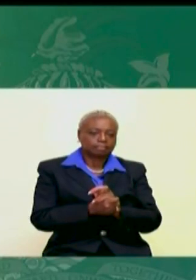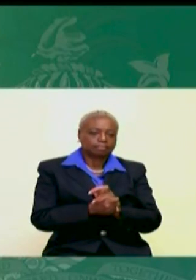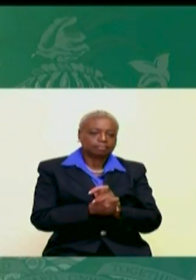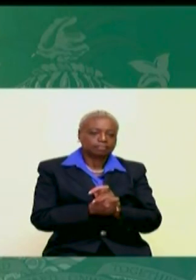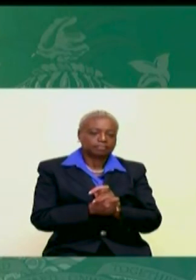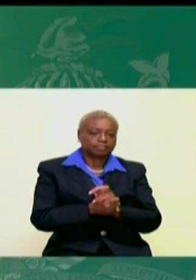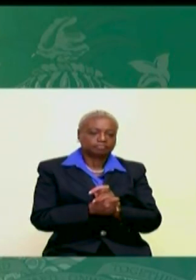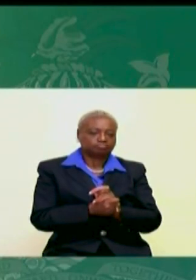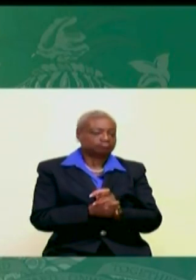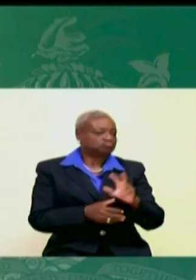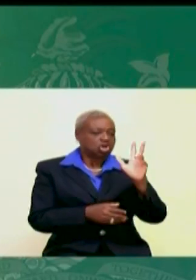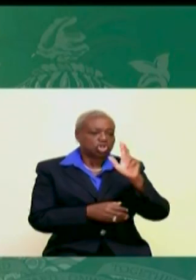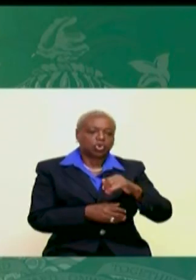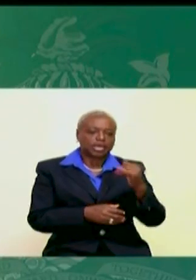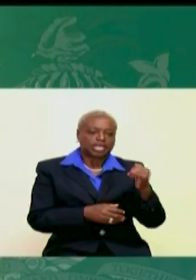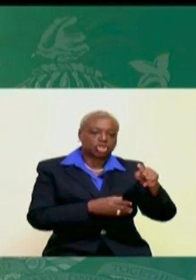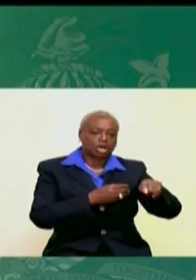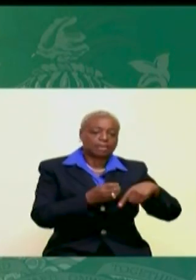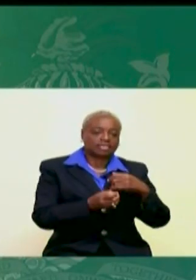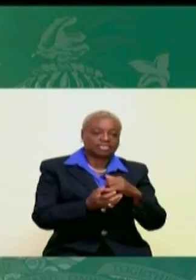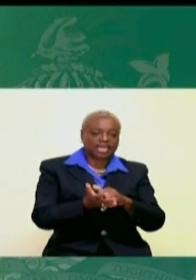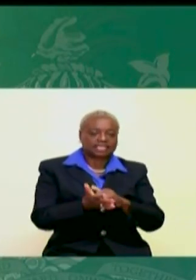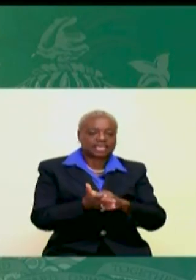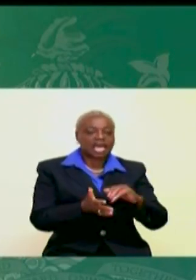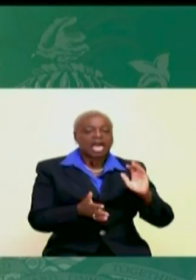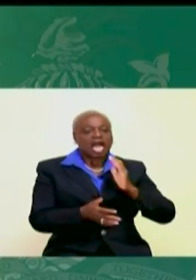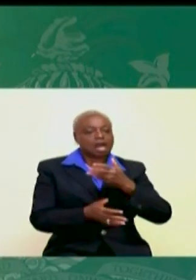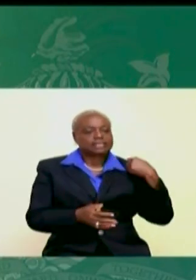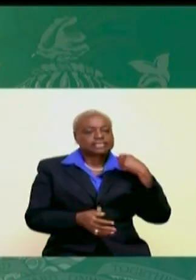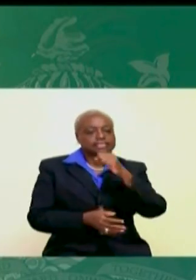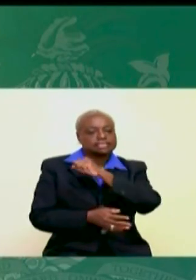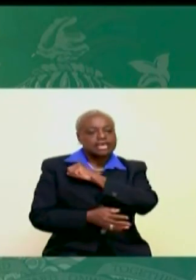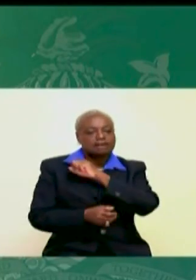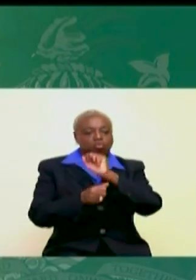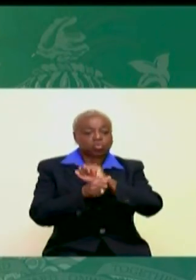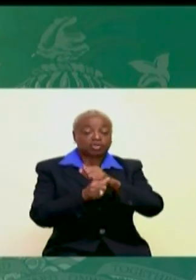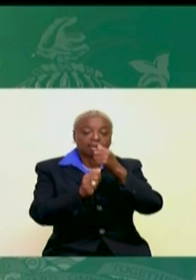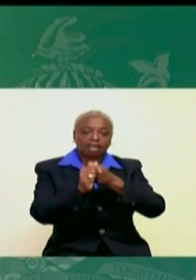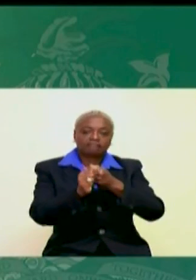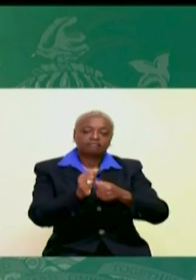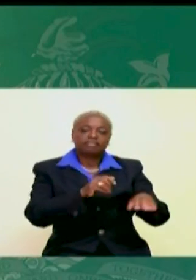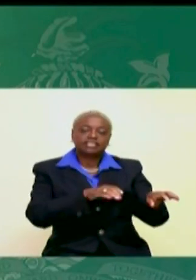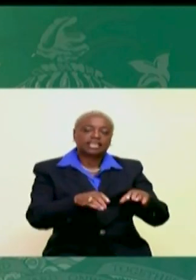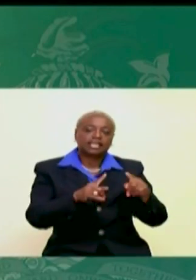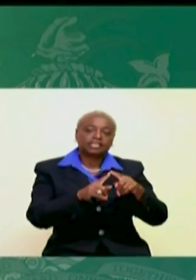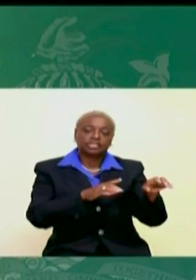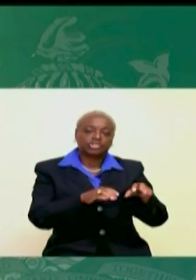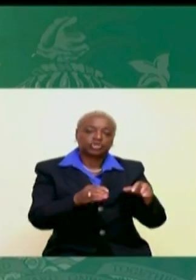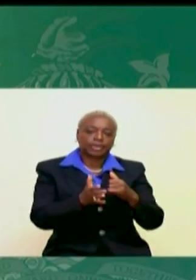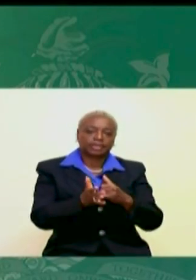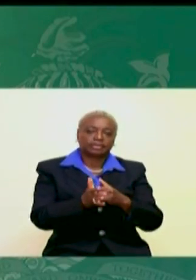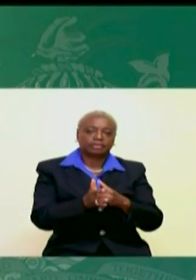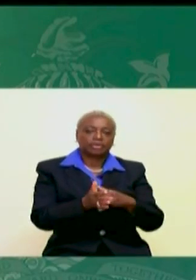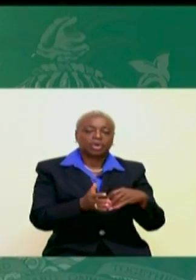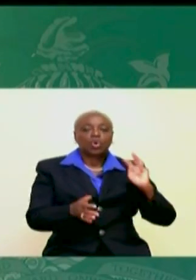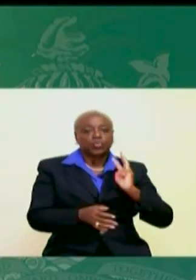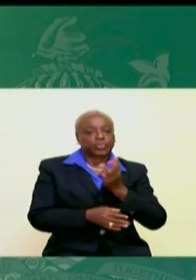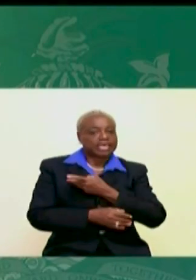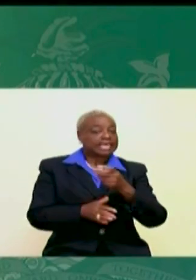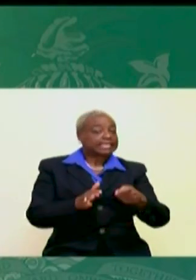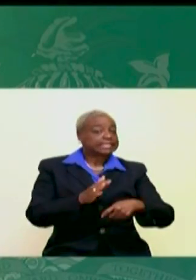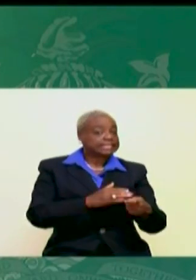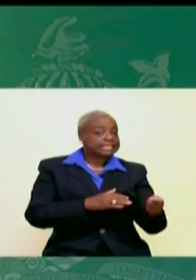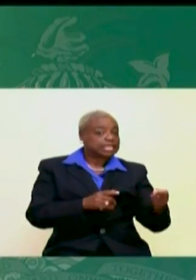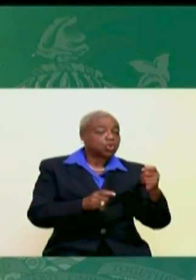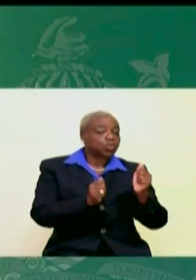There's no issue about that. And our staff works every day to do it. And we read the issues. We deal with it every